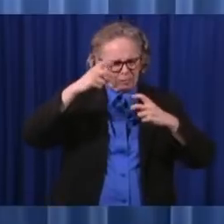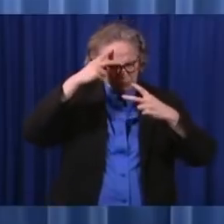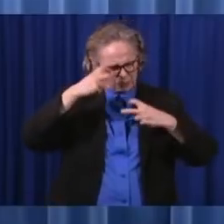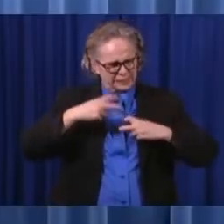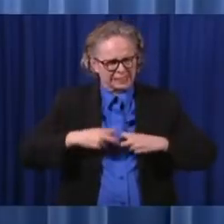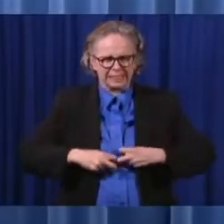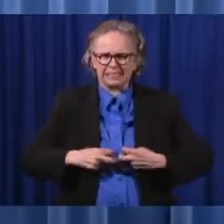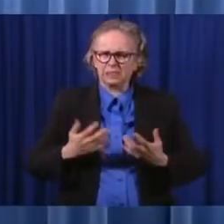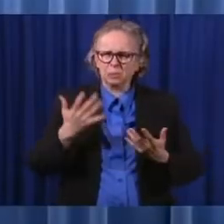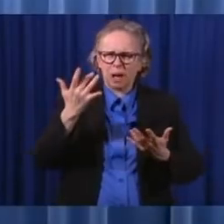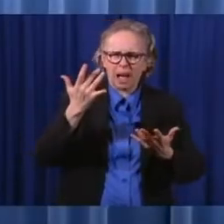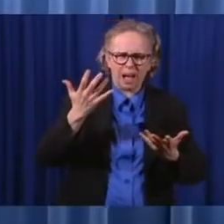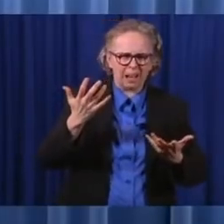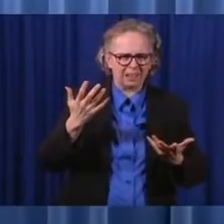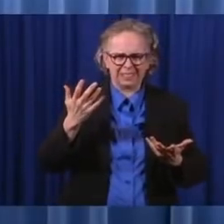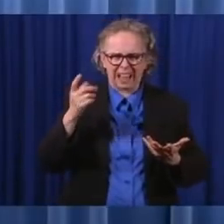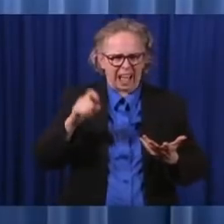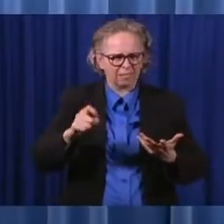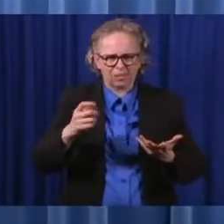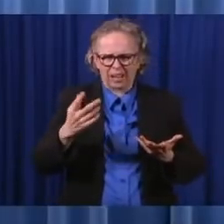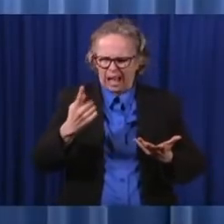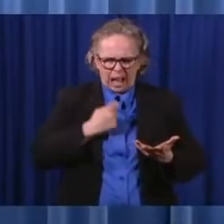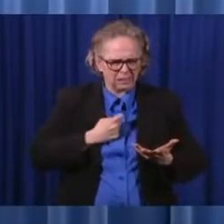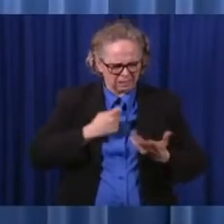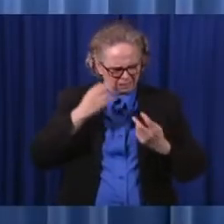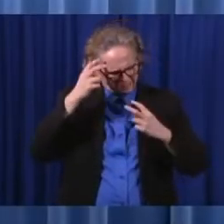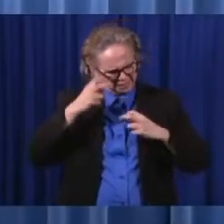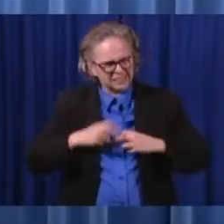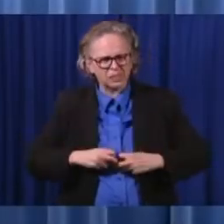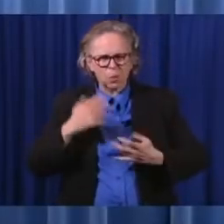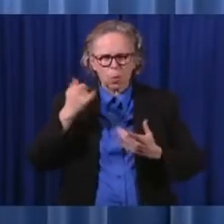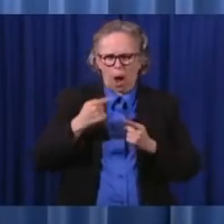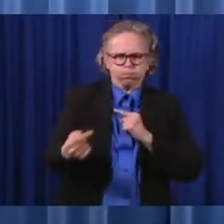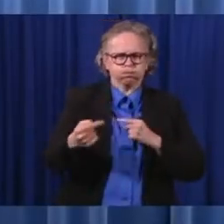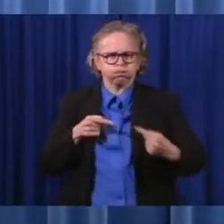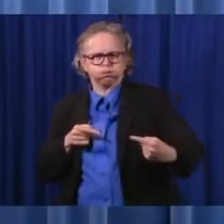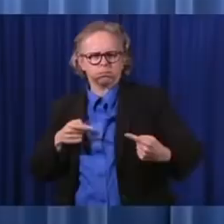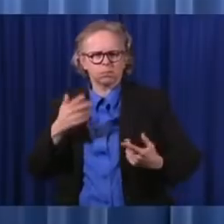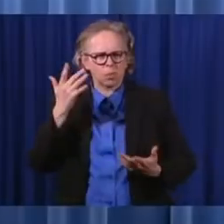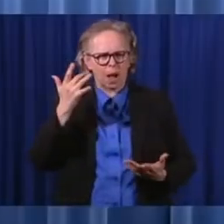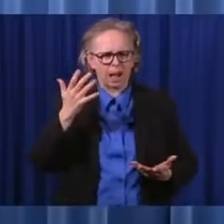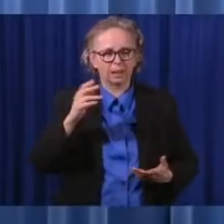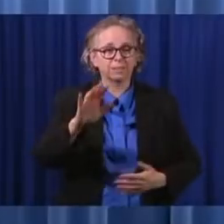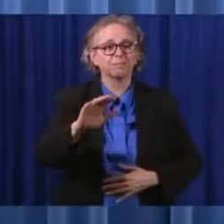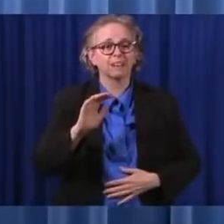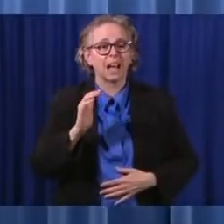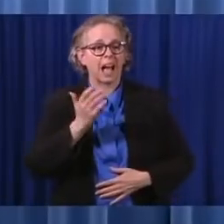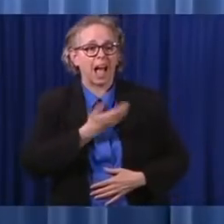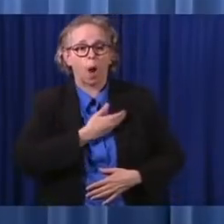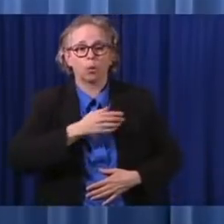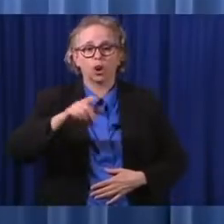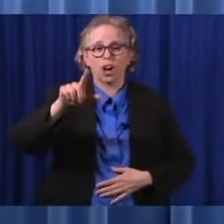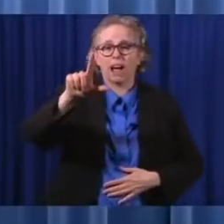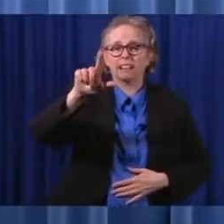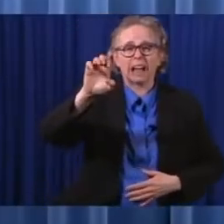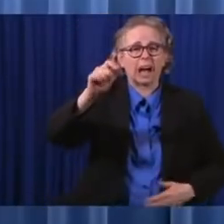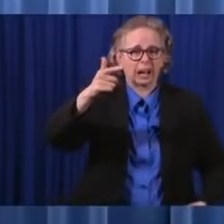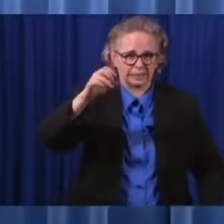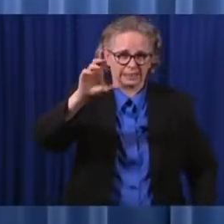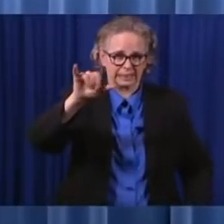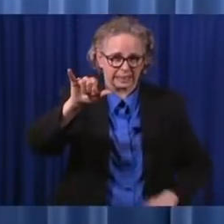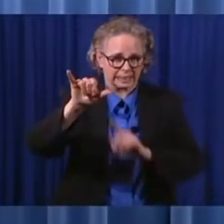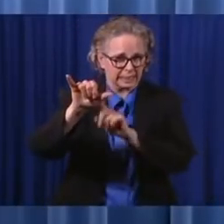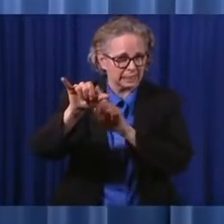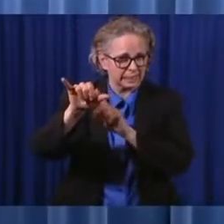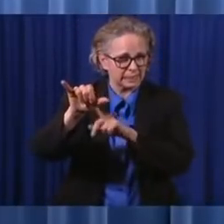themselves. You know, our legacy is what some have referred to as the original sin of this country,